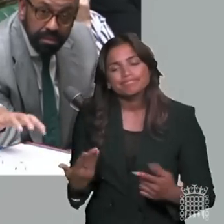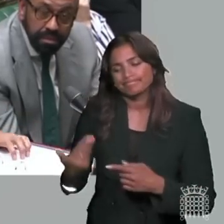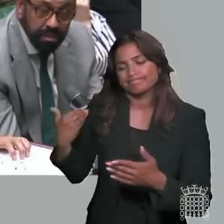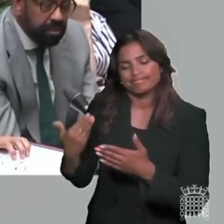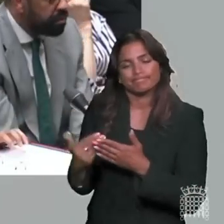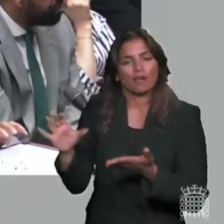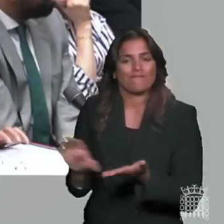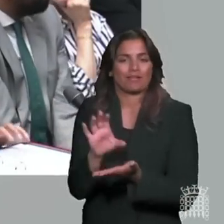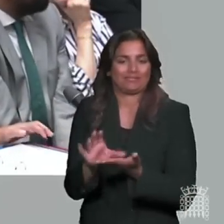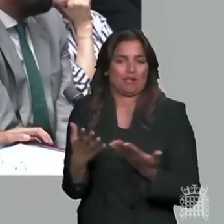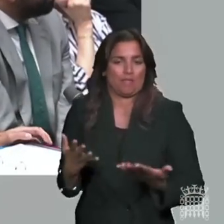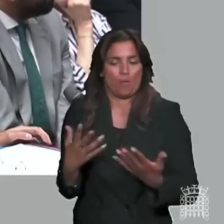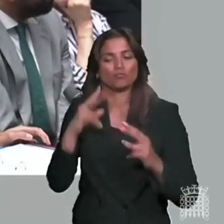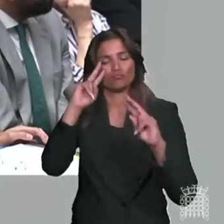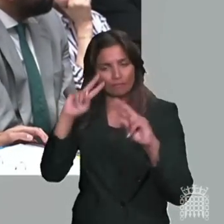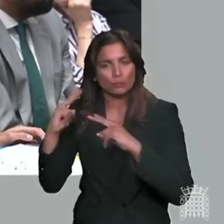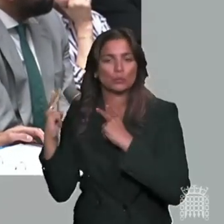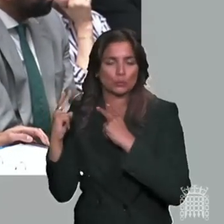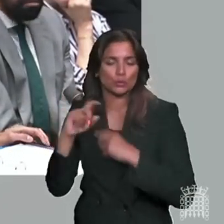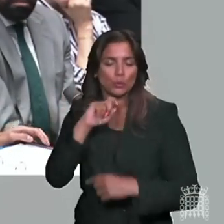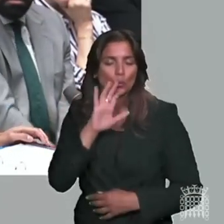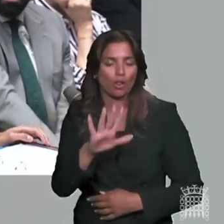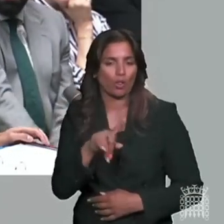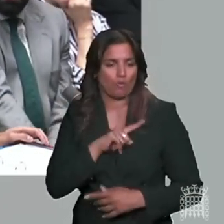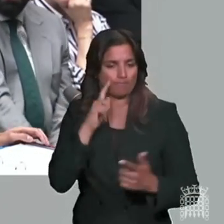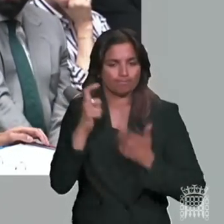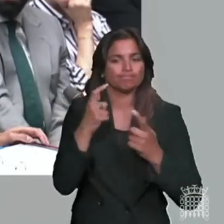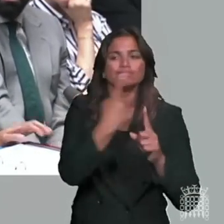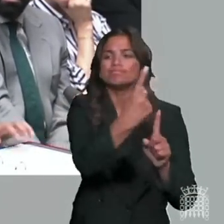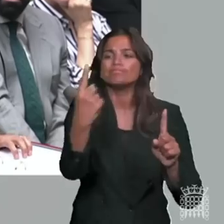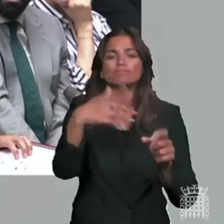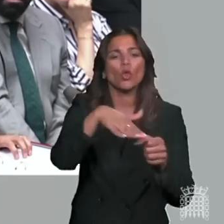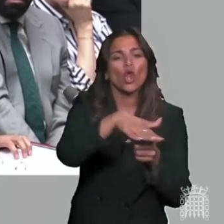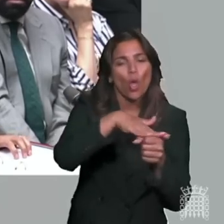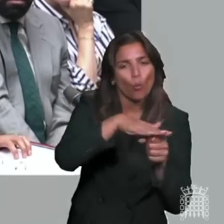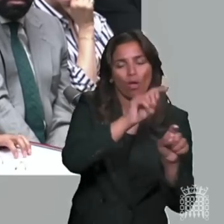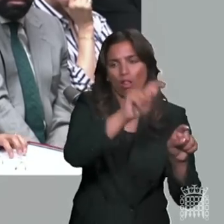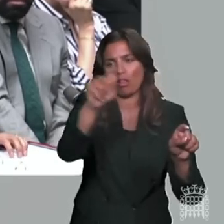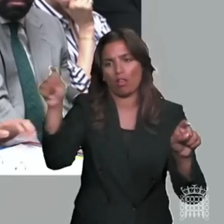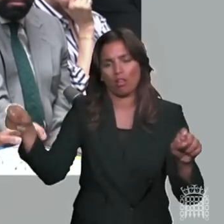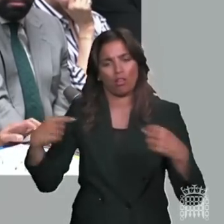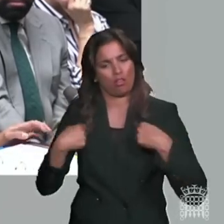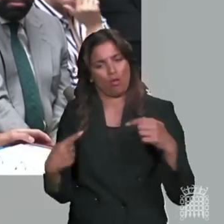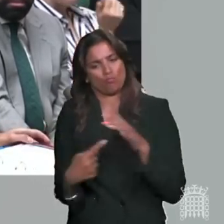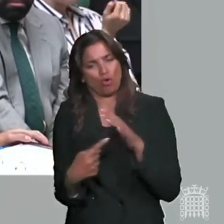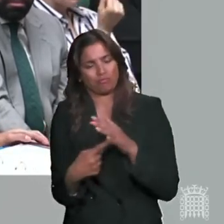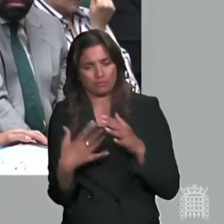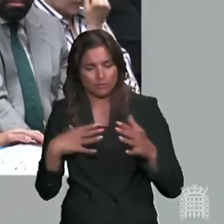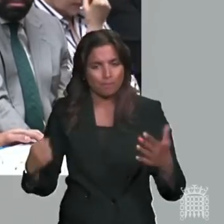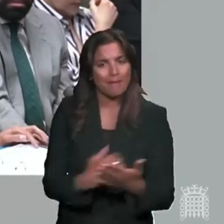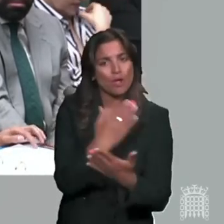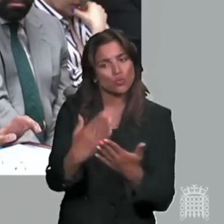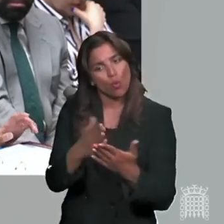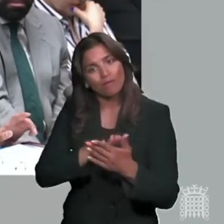and that is why the review is carefully considering local factors for each police force. Our priority is to deliver a robust, future-proof